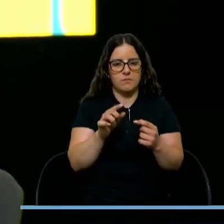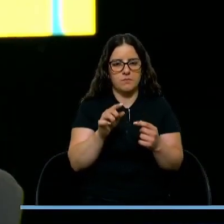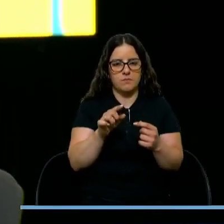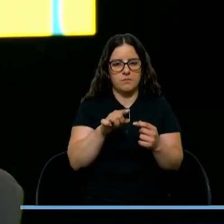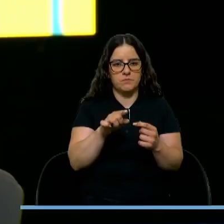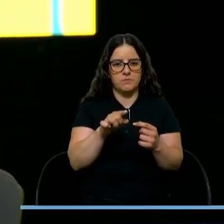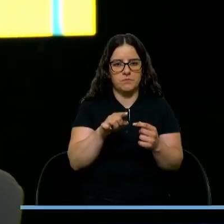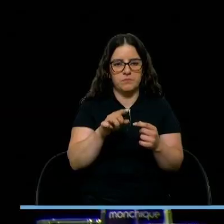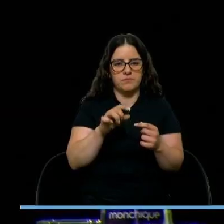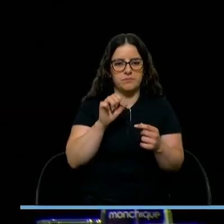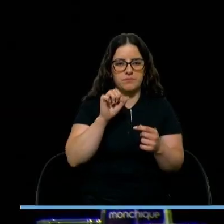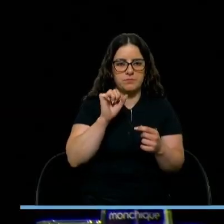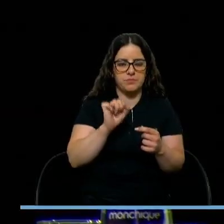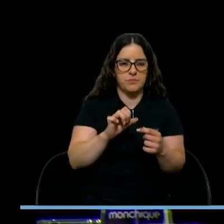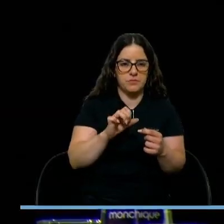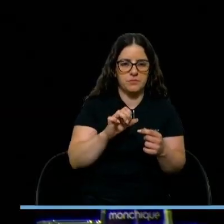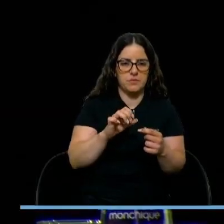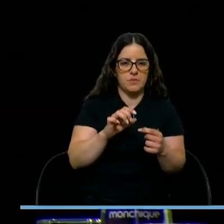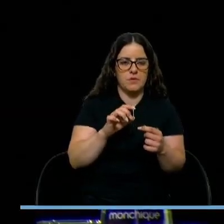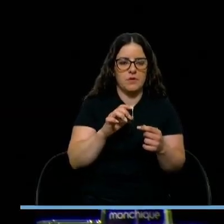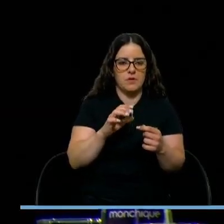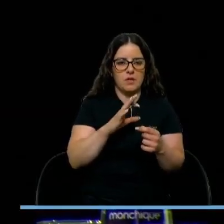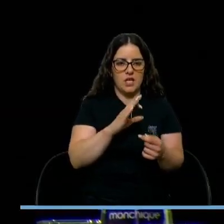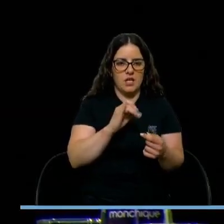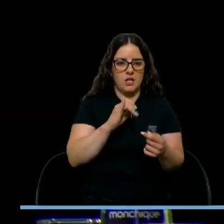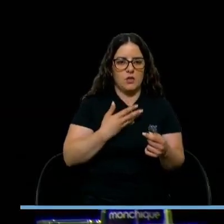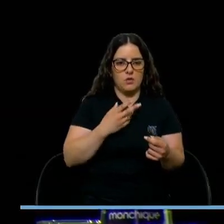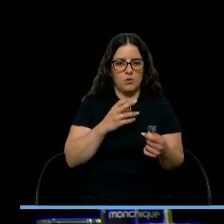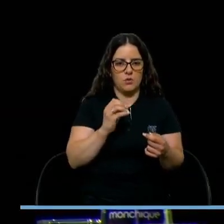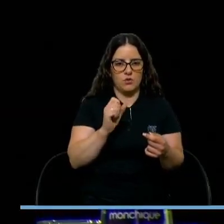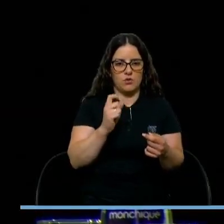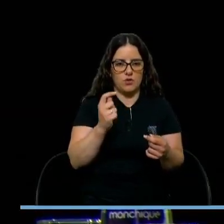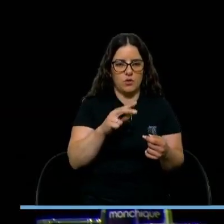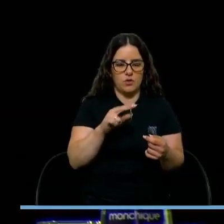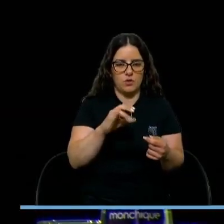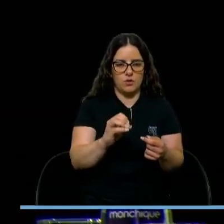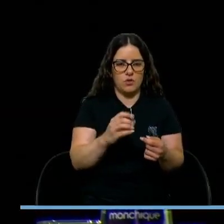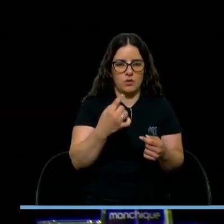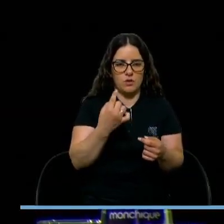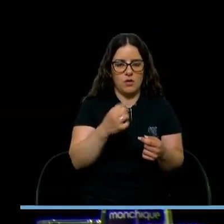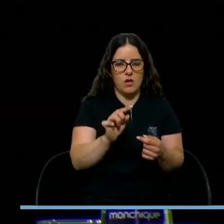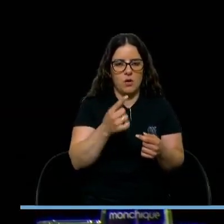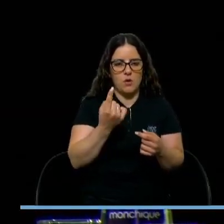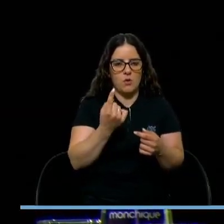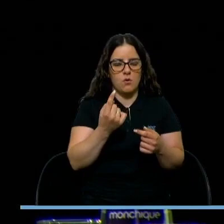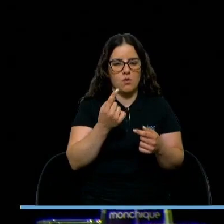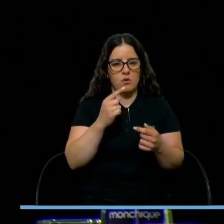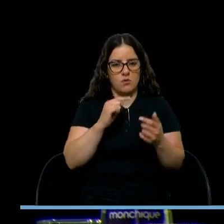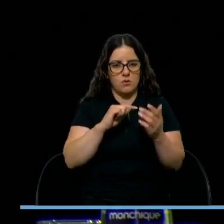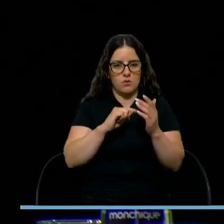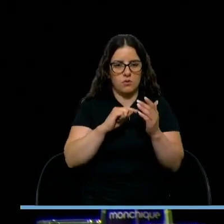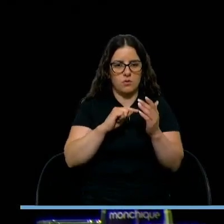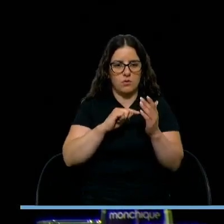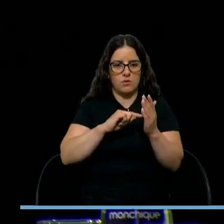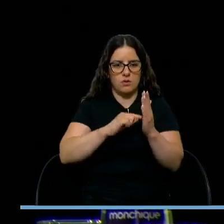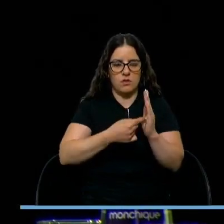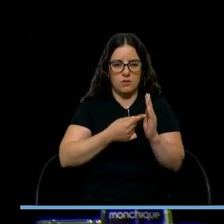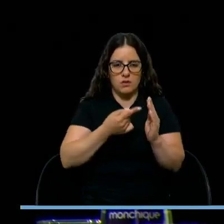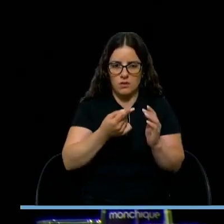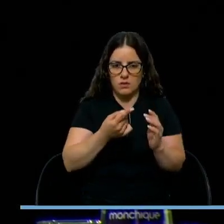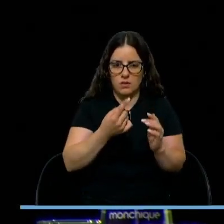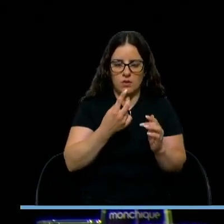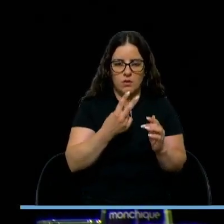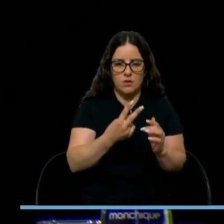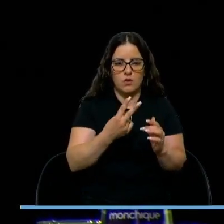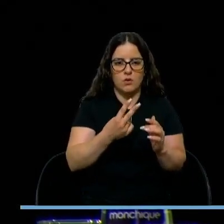But concerning a hydrogen, green hydrogen, our ambition, we have a 2 MW pilot, which is a